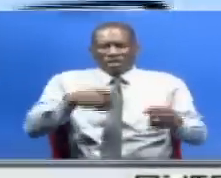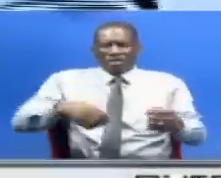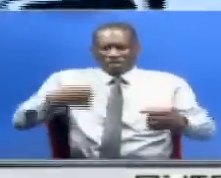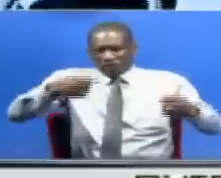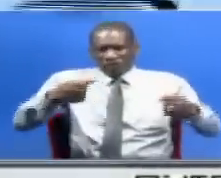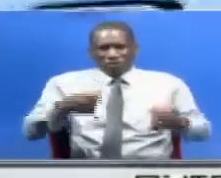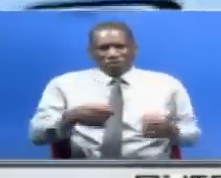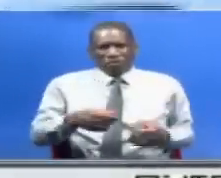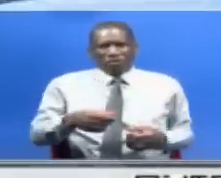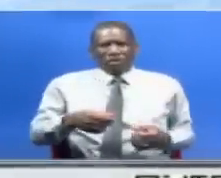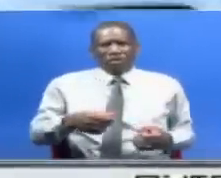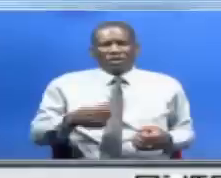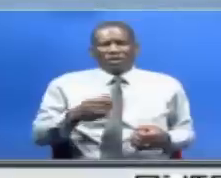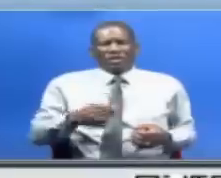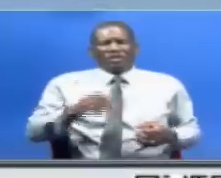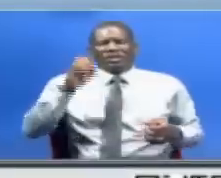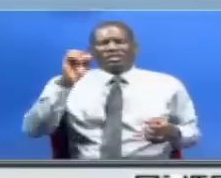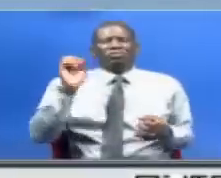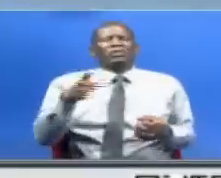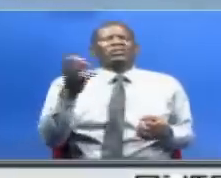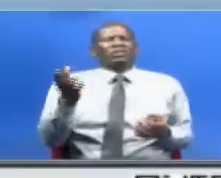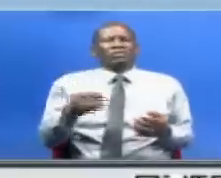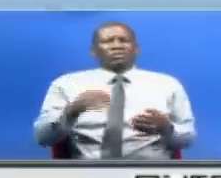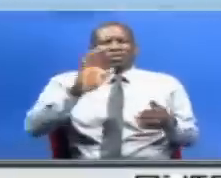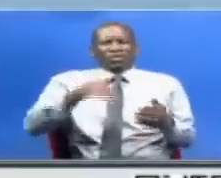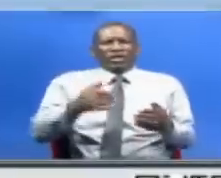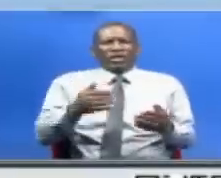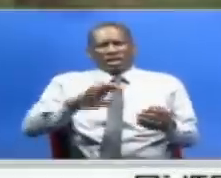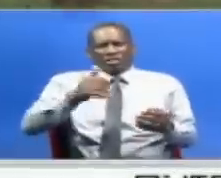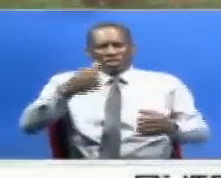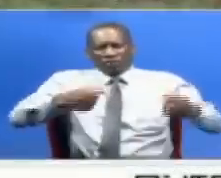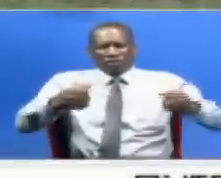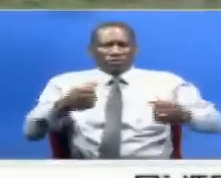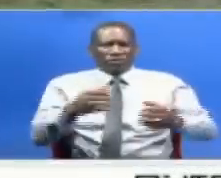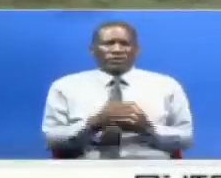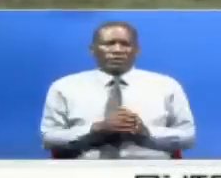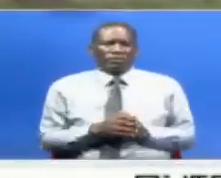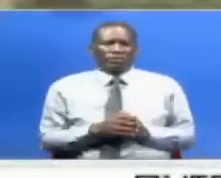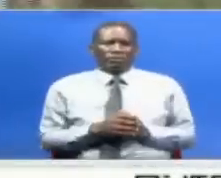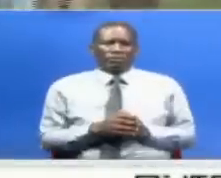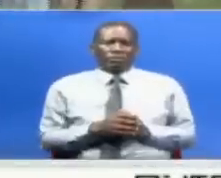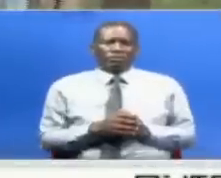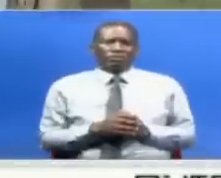be priced much higher than their combustion counterparts.